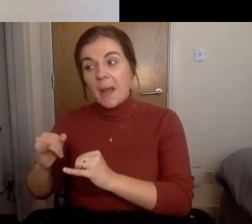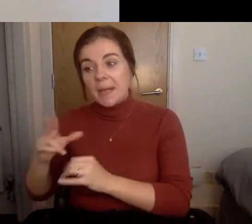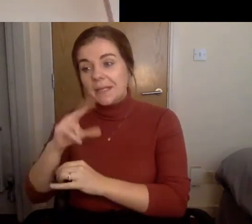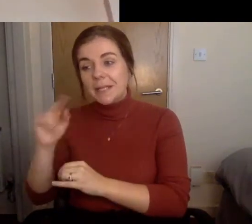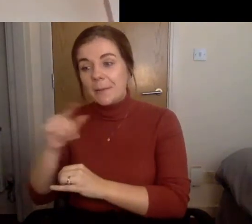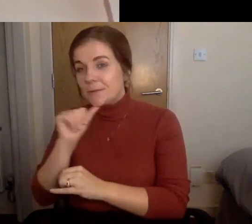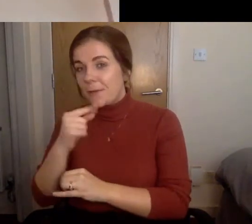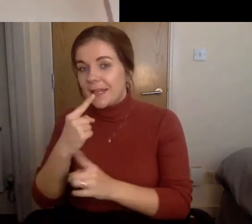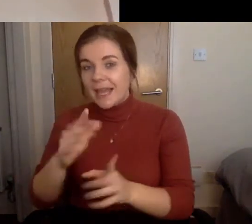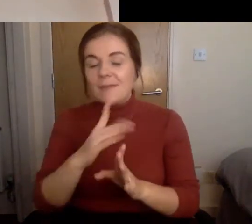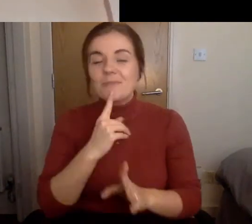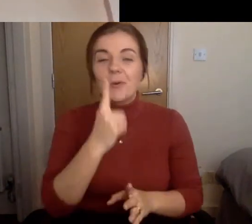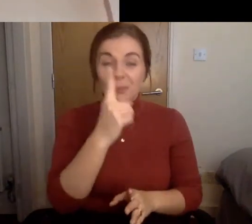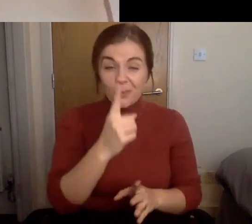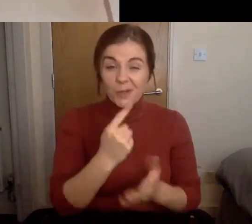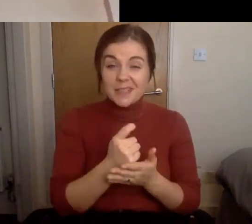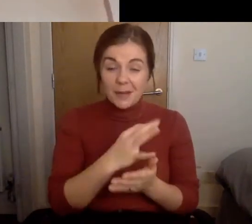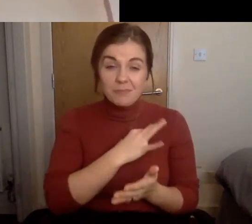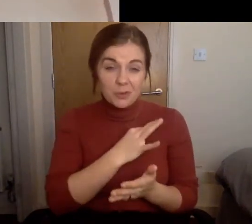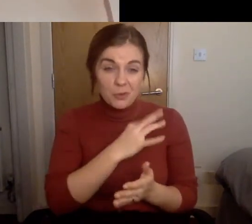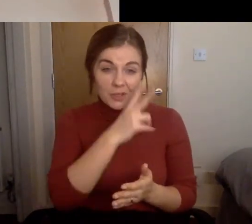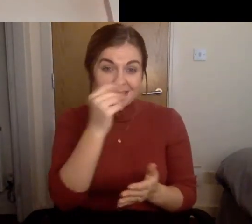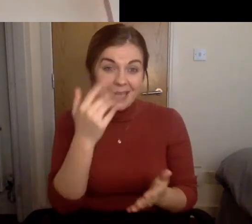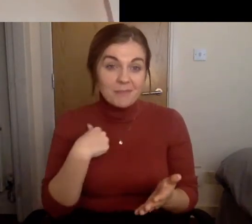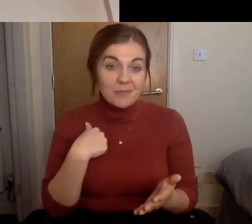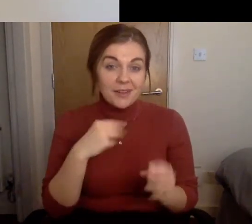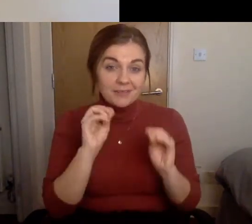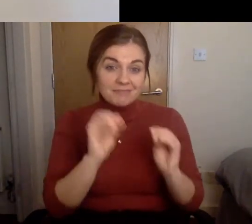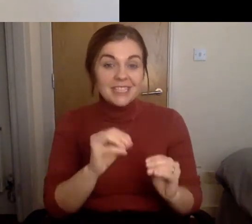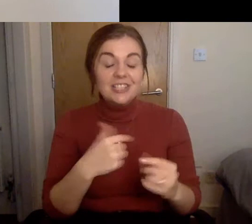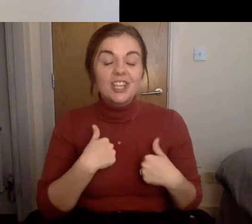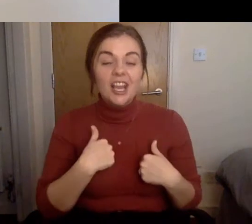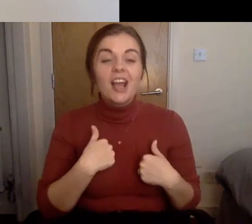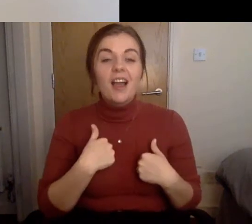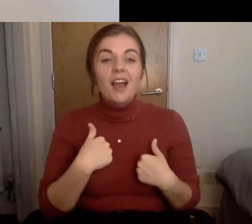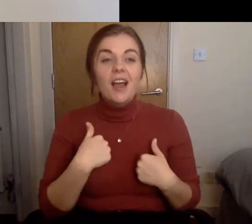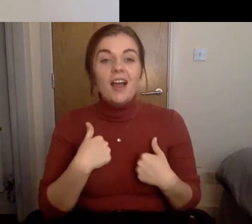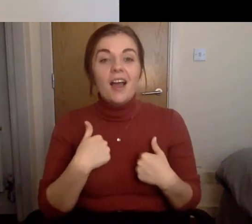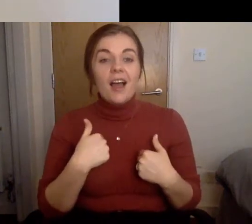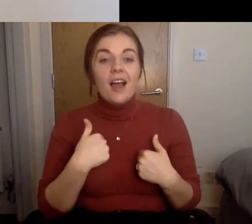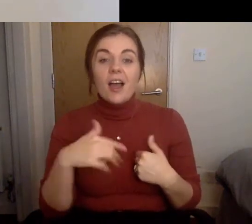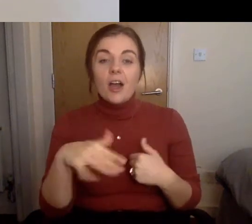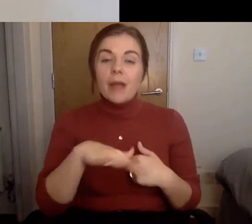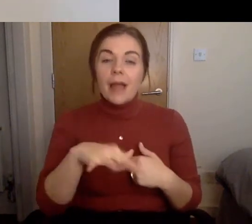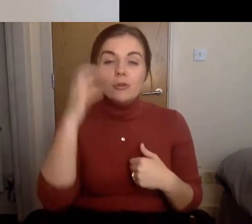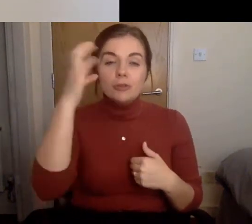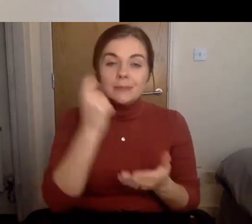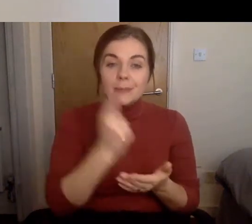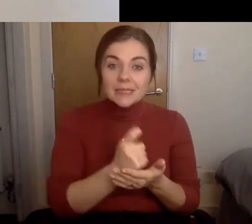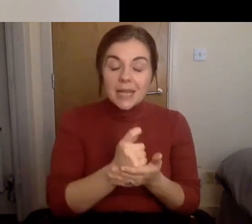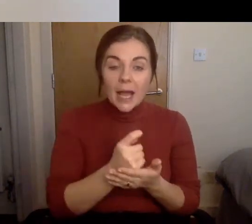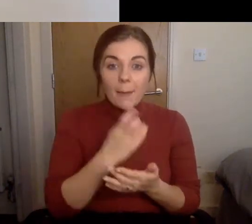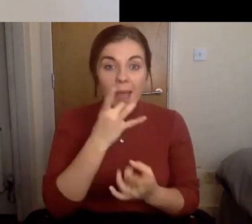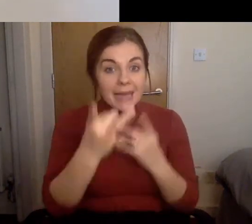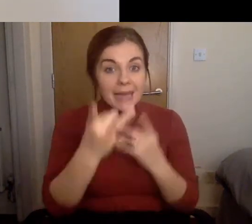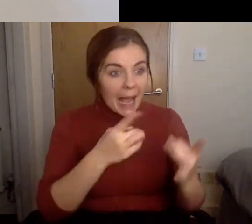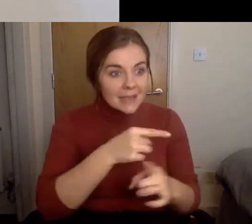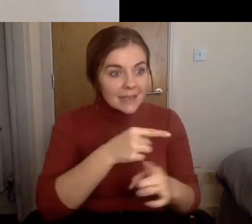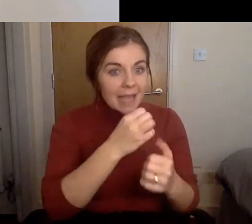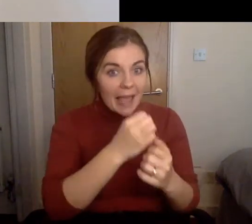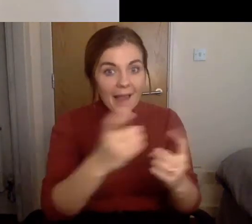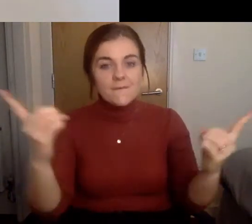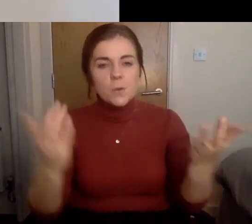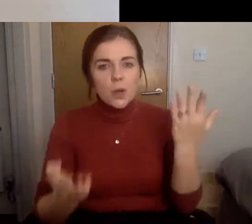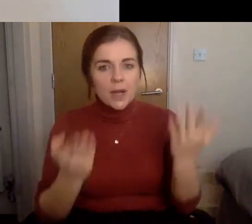more successfully is around Christmas. So I'd be keen to get them to tell us how they